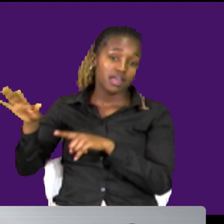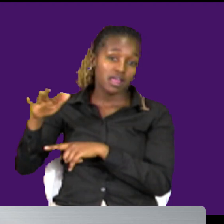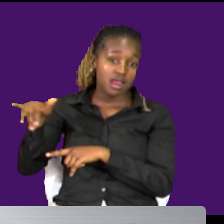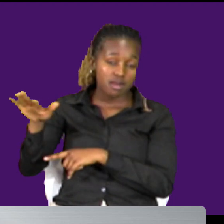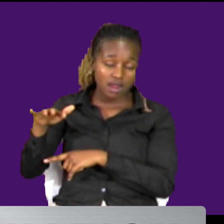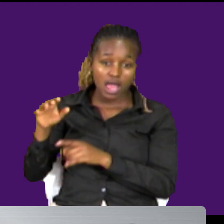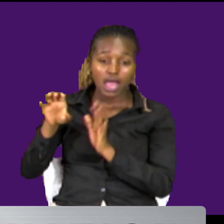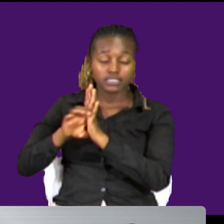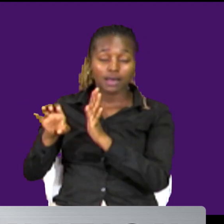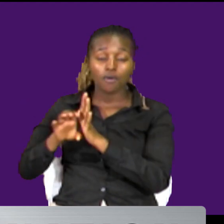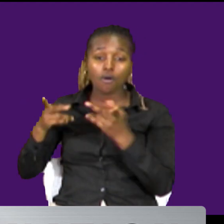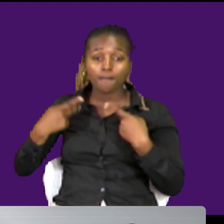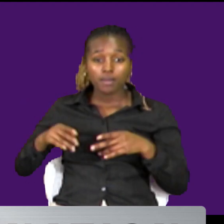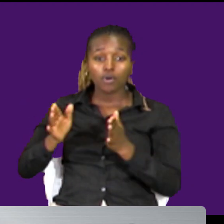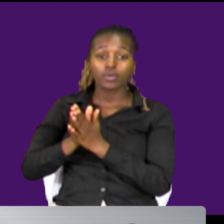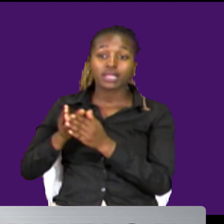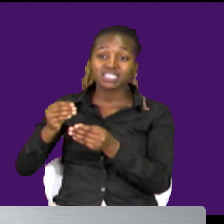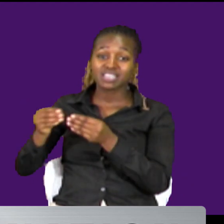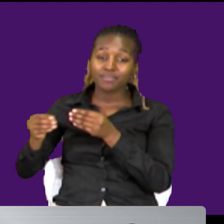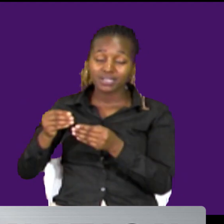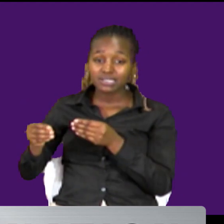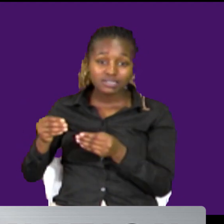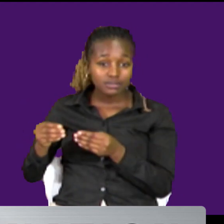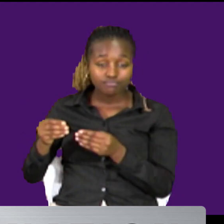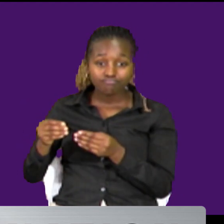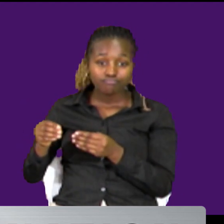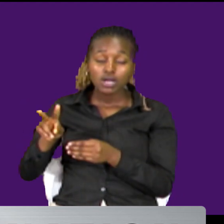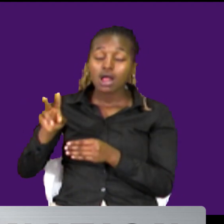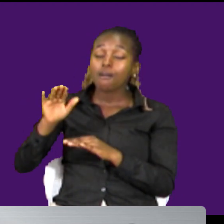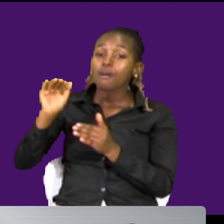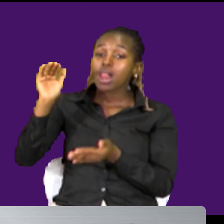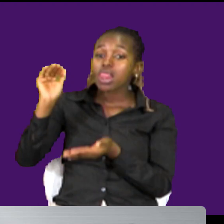PWDs, people with disabilities, were actually less than 2%.